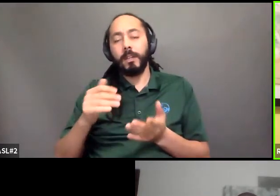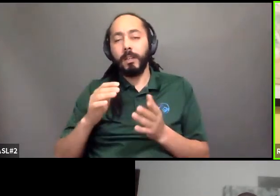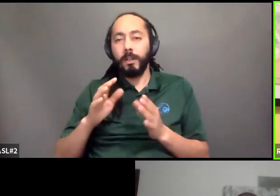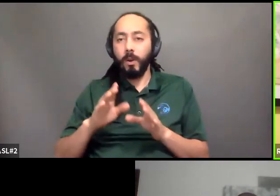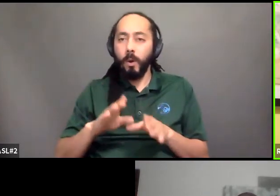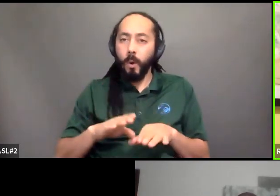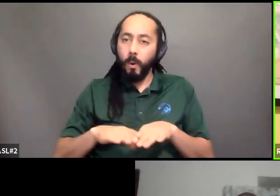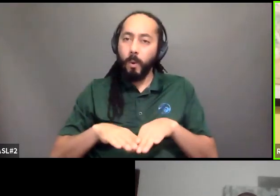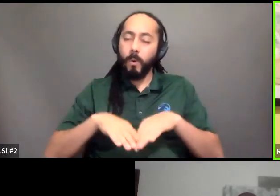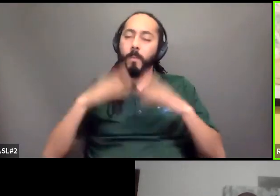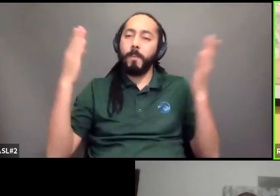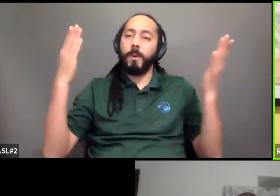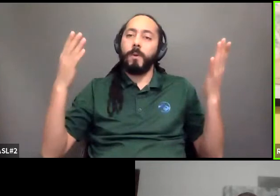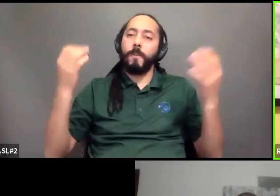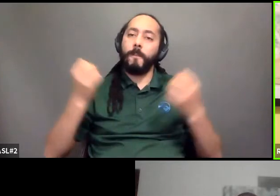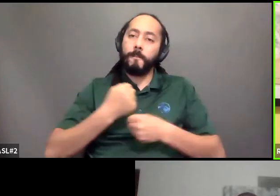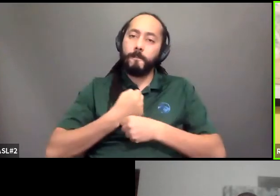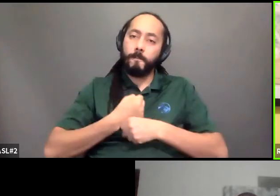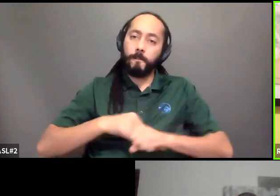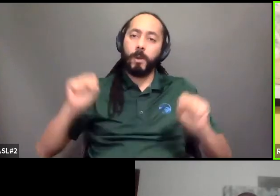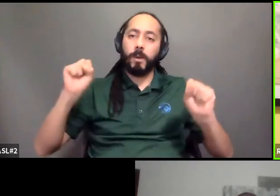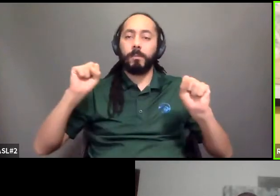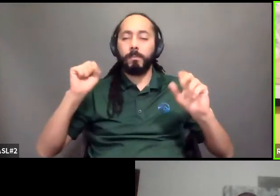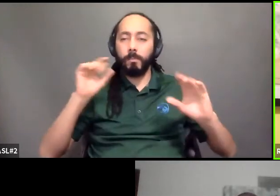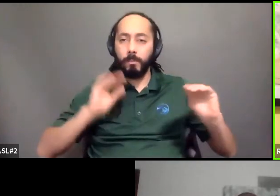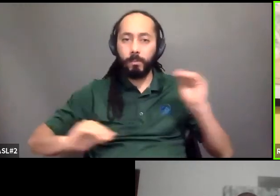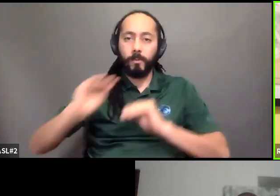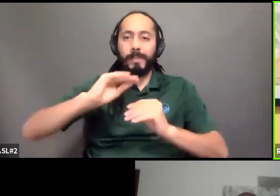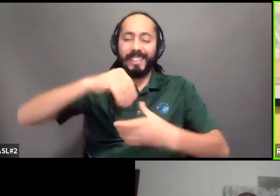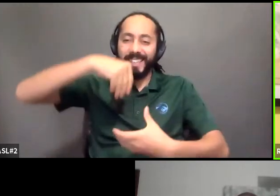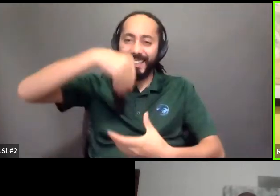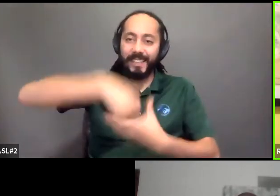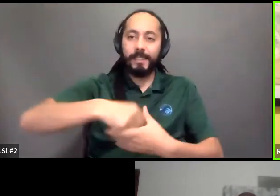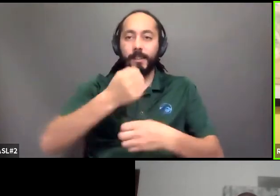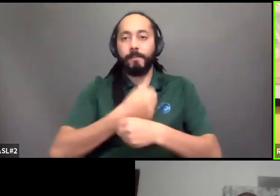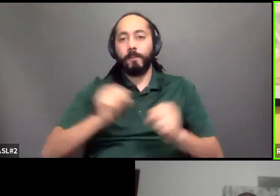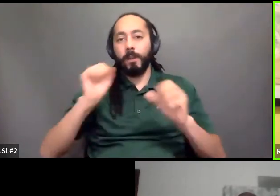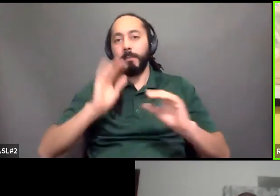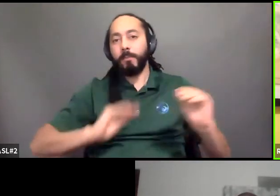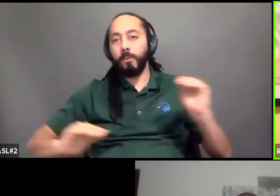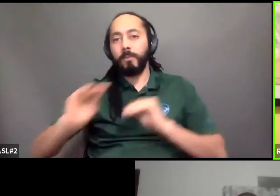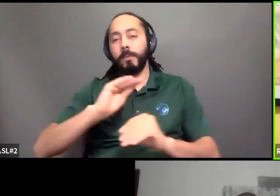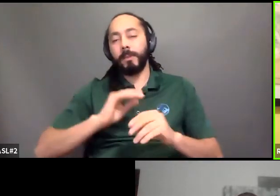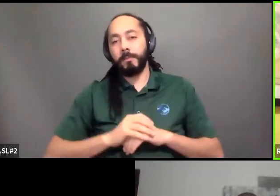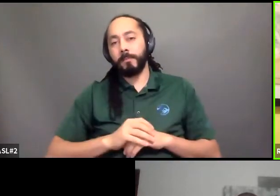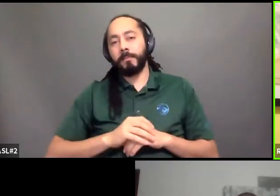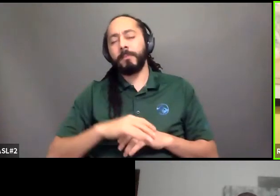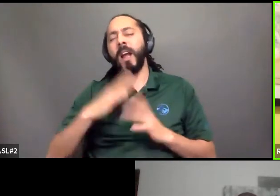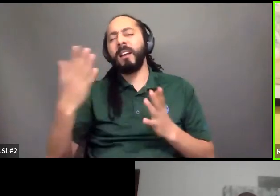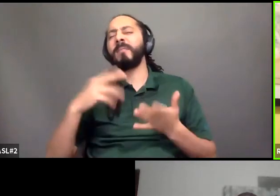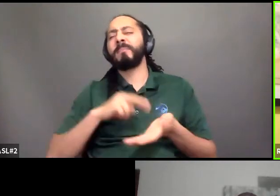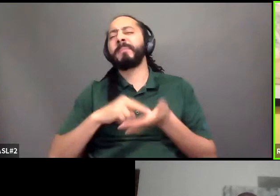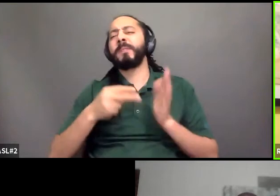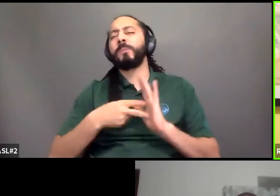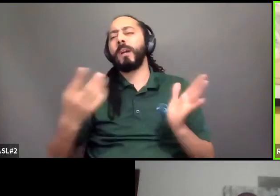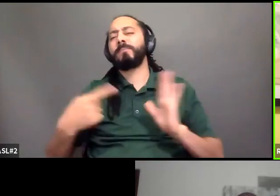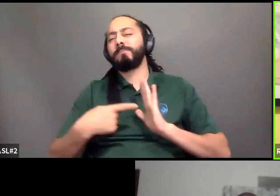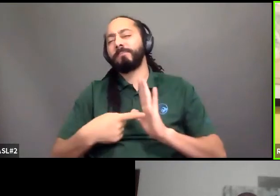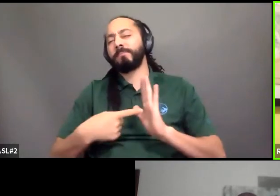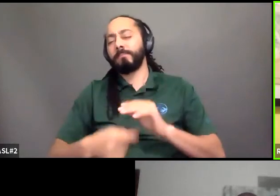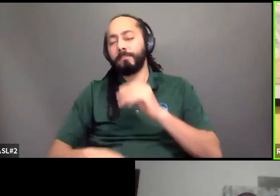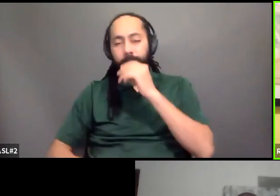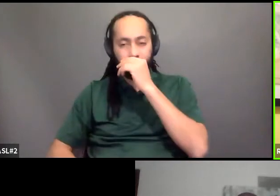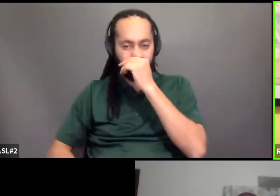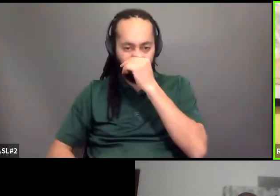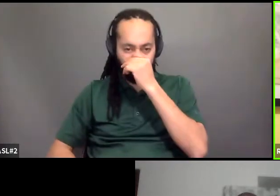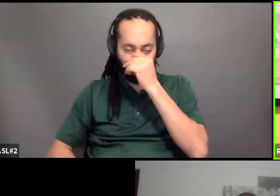to freedom movement within freedom movement. To give a particular example of this,